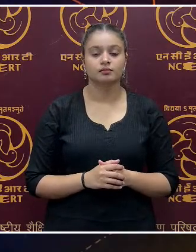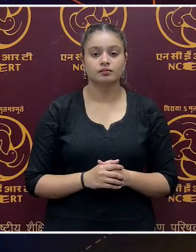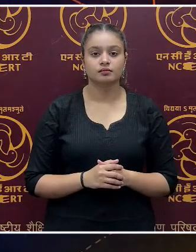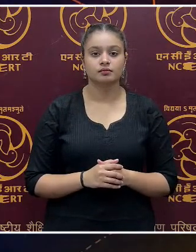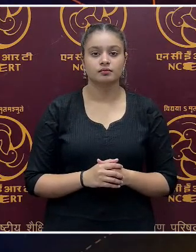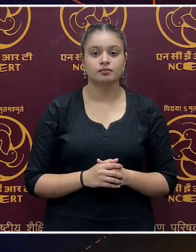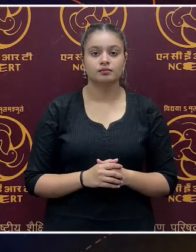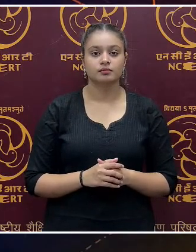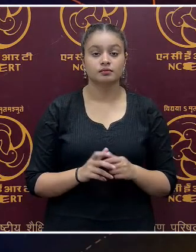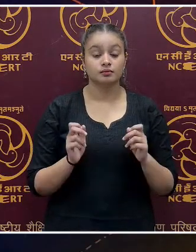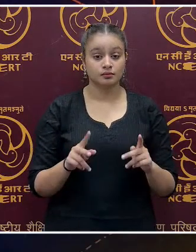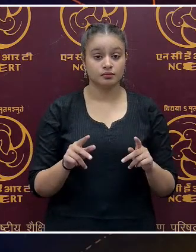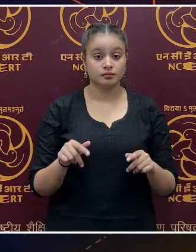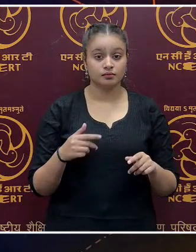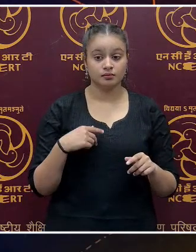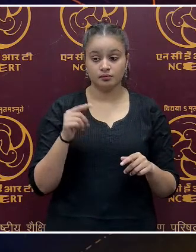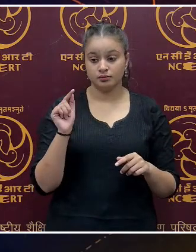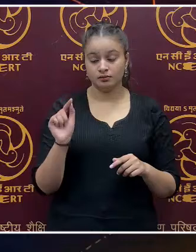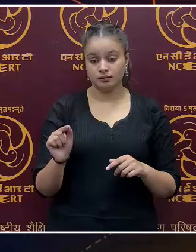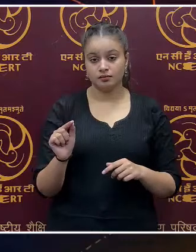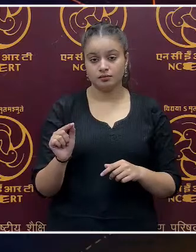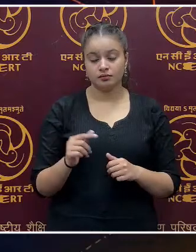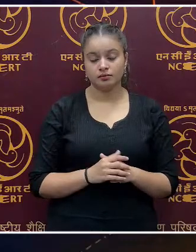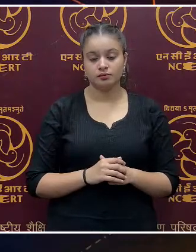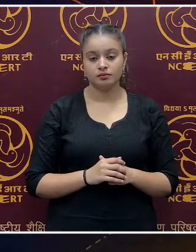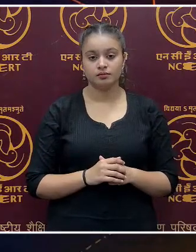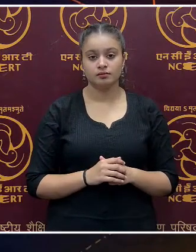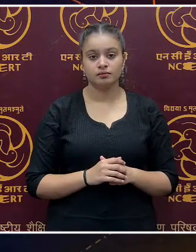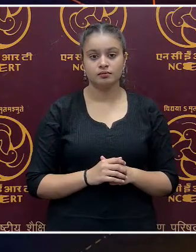Oh, we have to enter here.